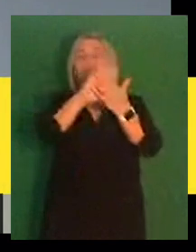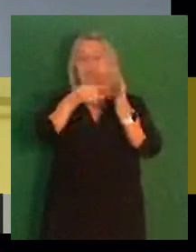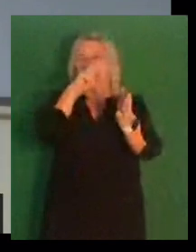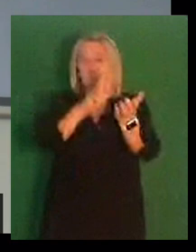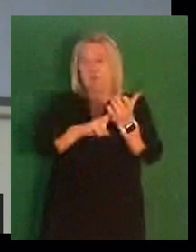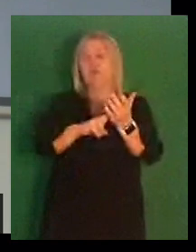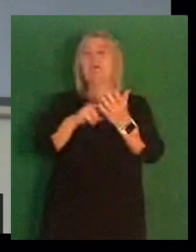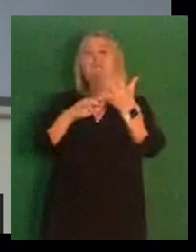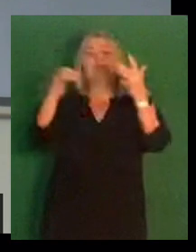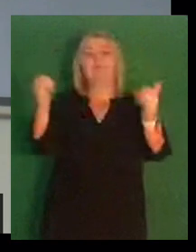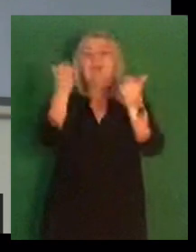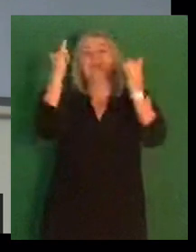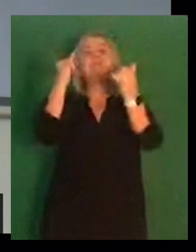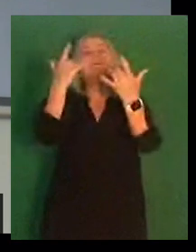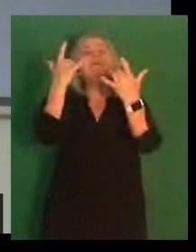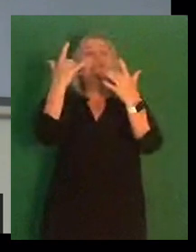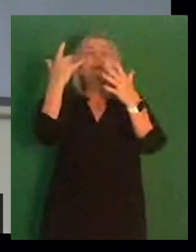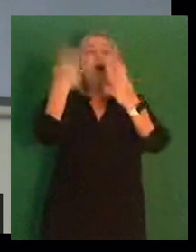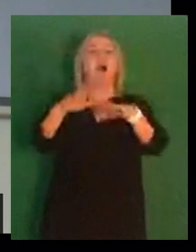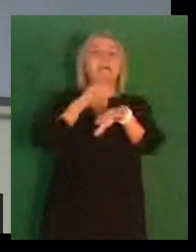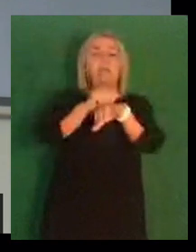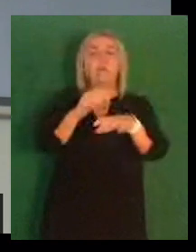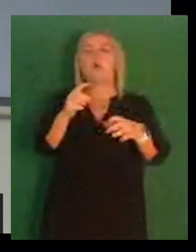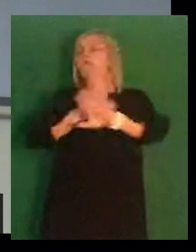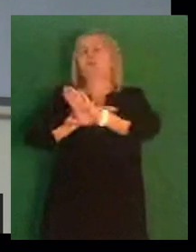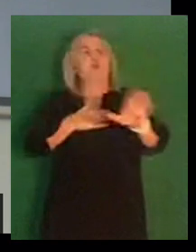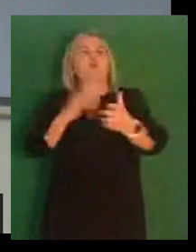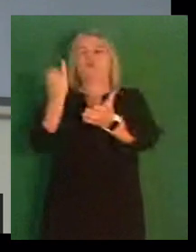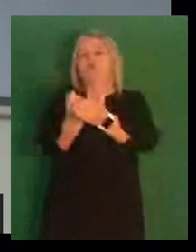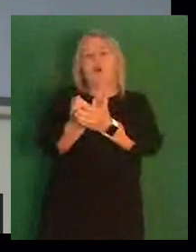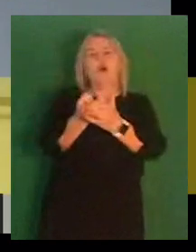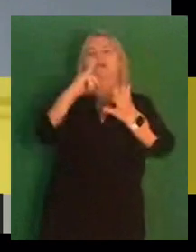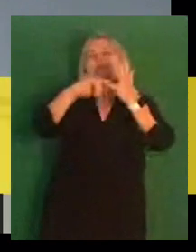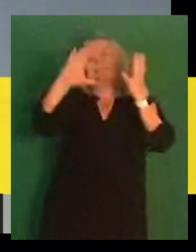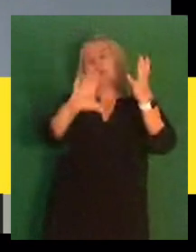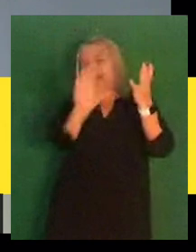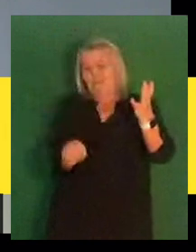in Singapore. No, she's not, in South Africa, excuse me.